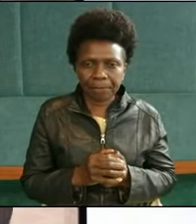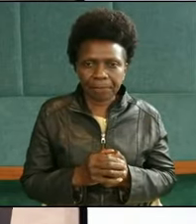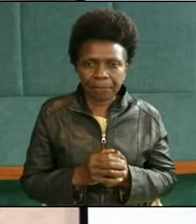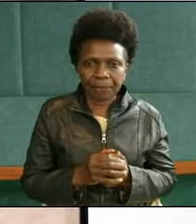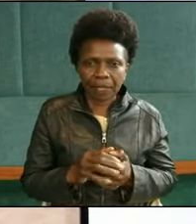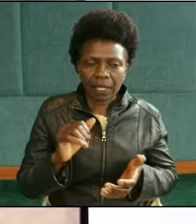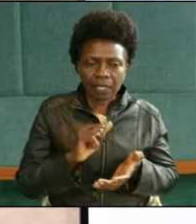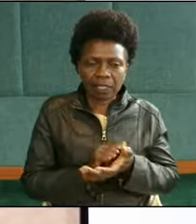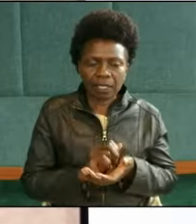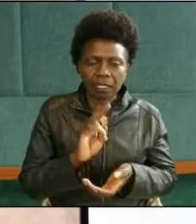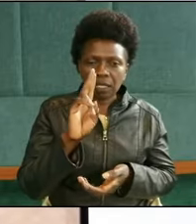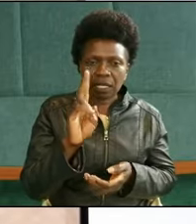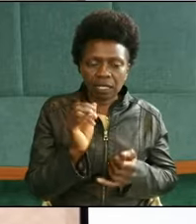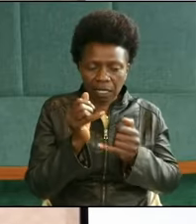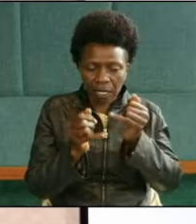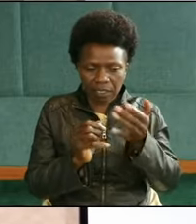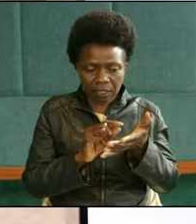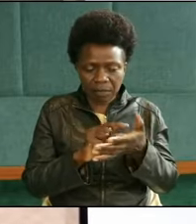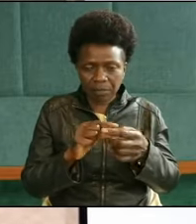that the